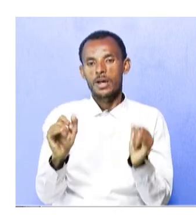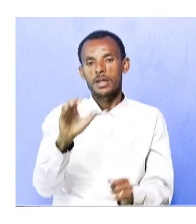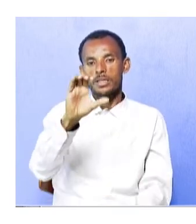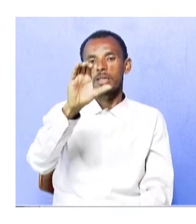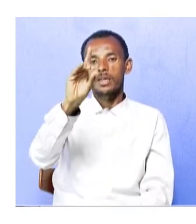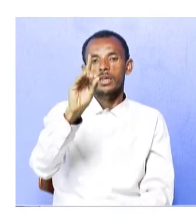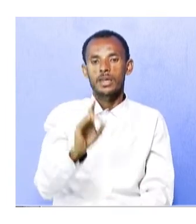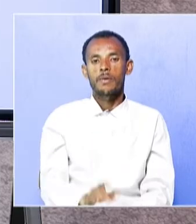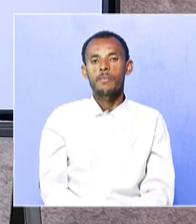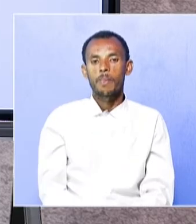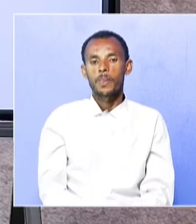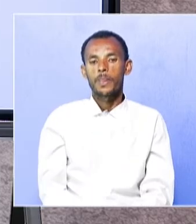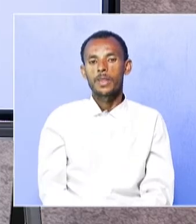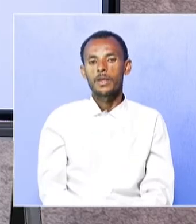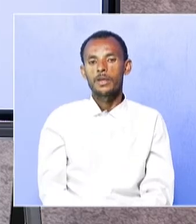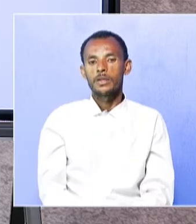CD, right?